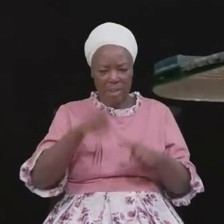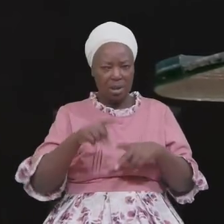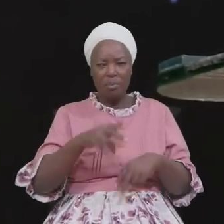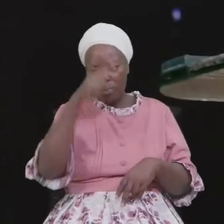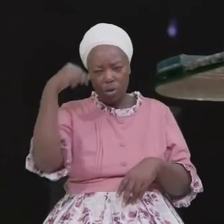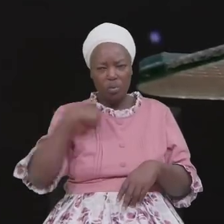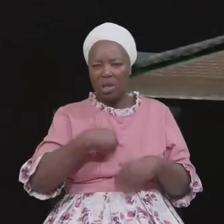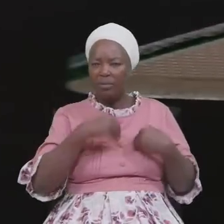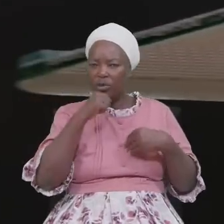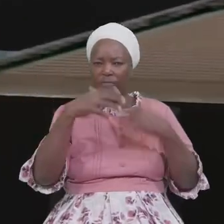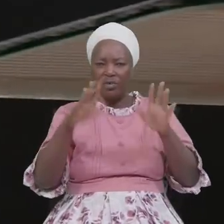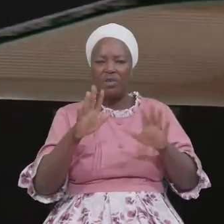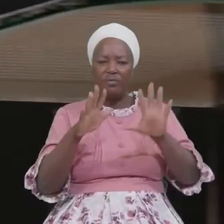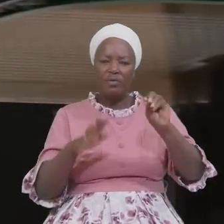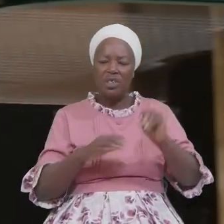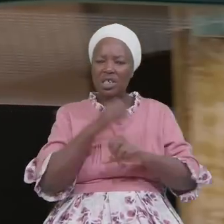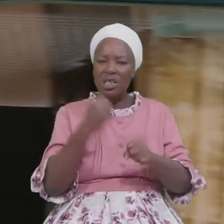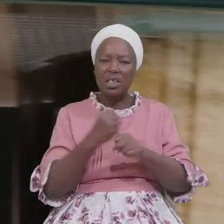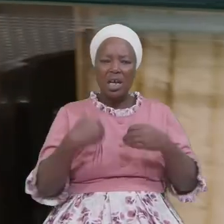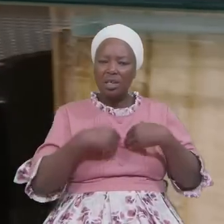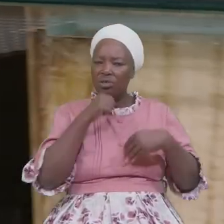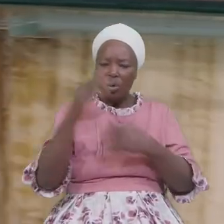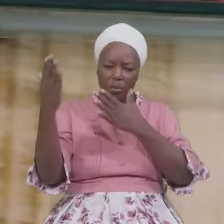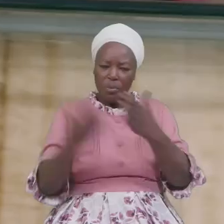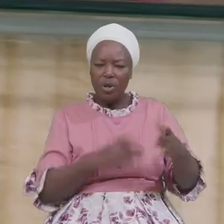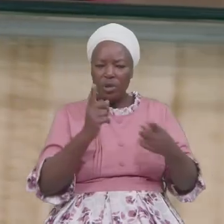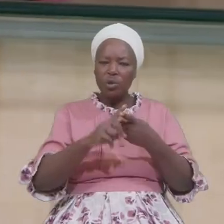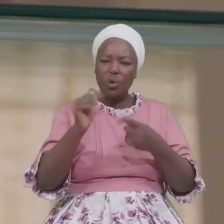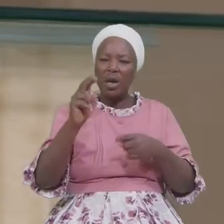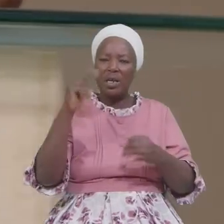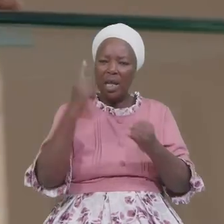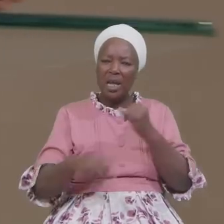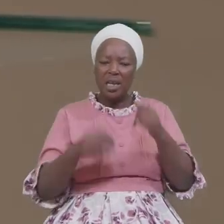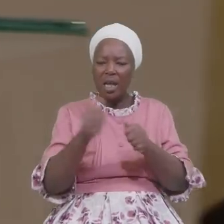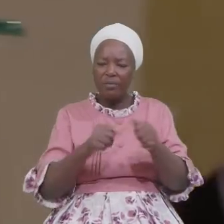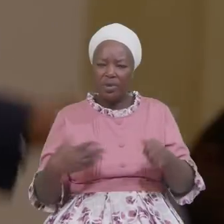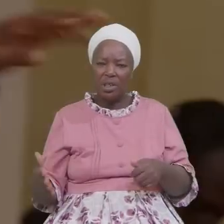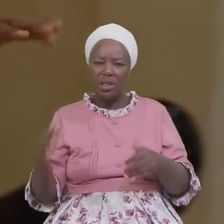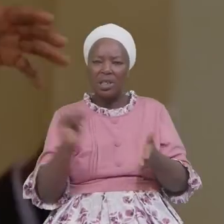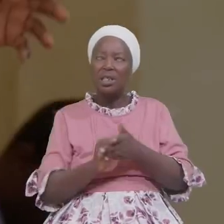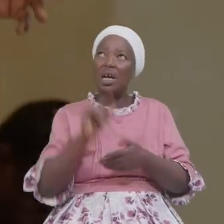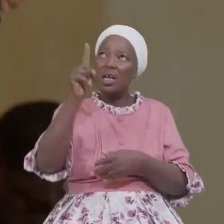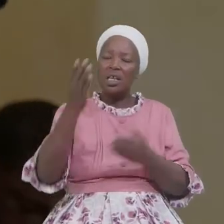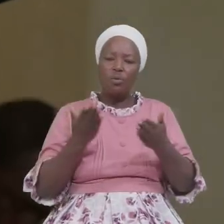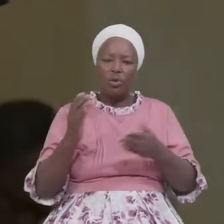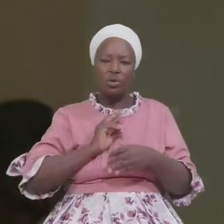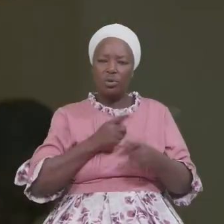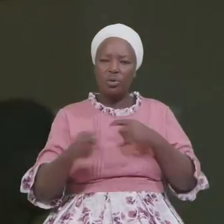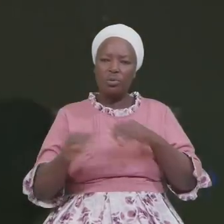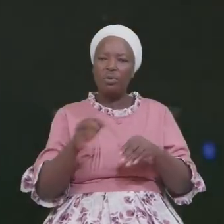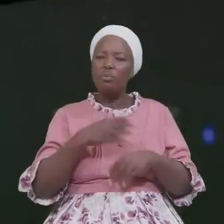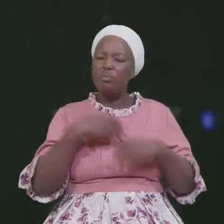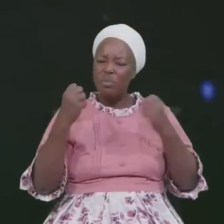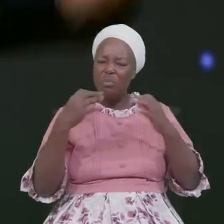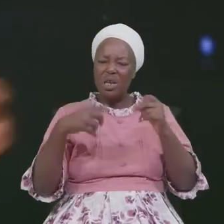finished. 50 years has not bring to an end everything he wants us to do. There's so many